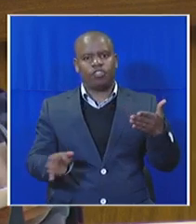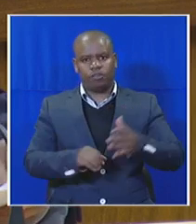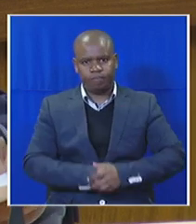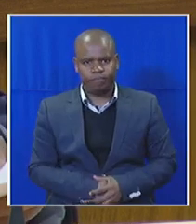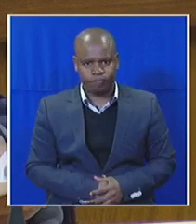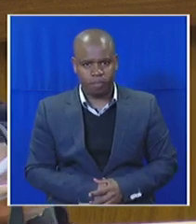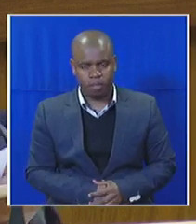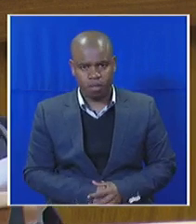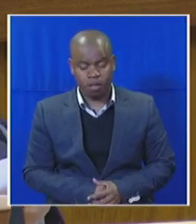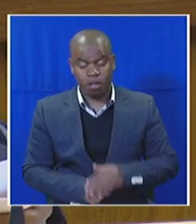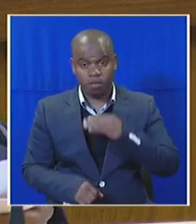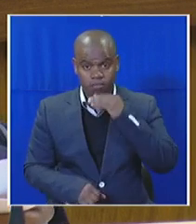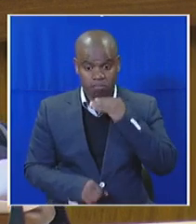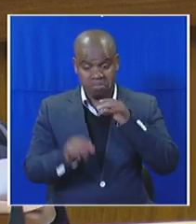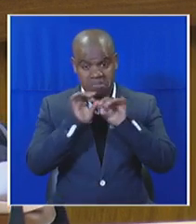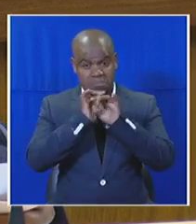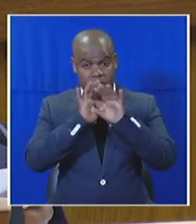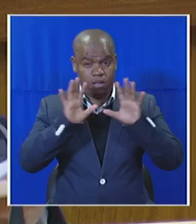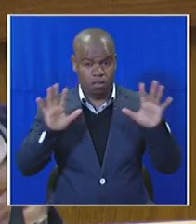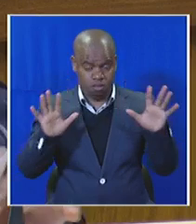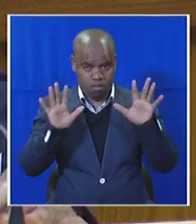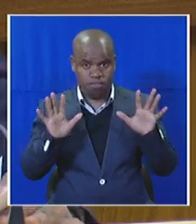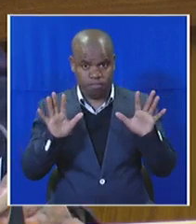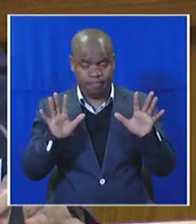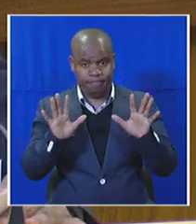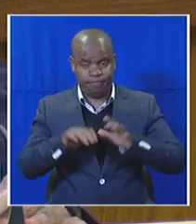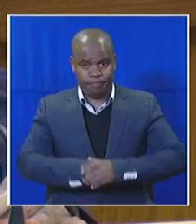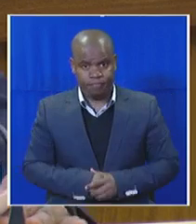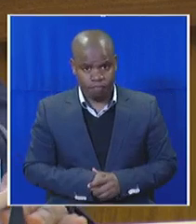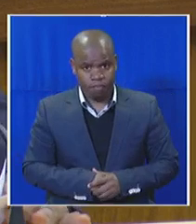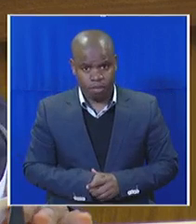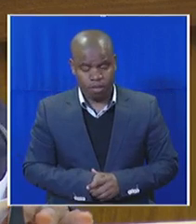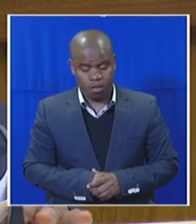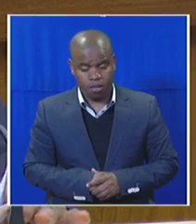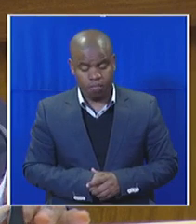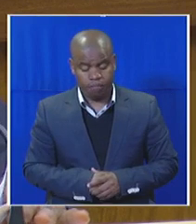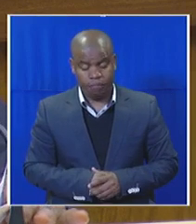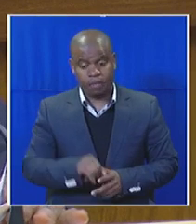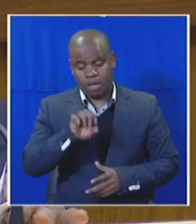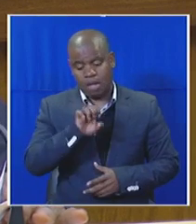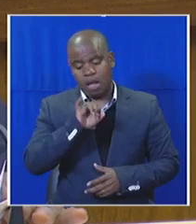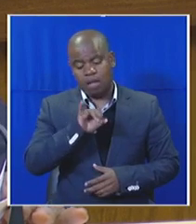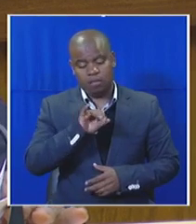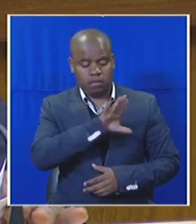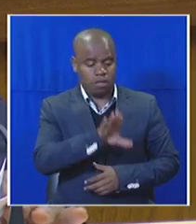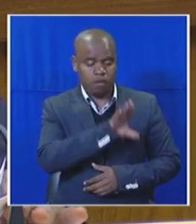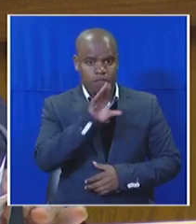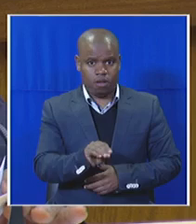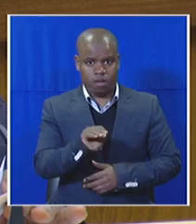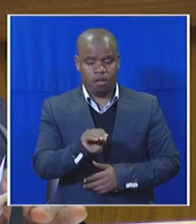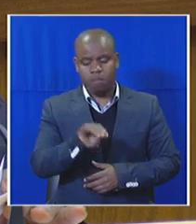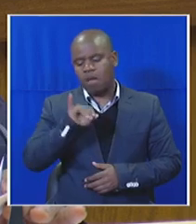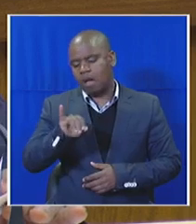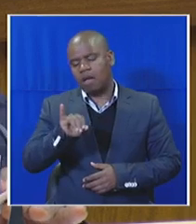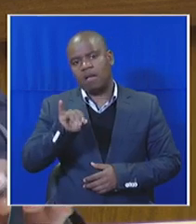It is clear, therefore, that our country's electoral system has checks and